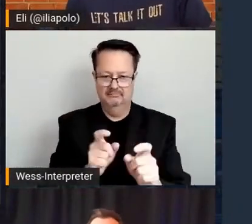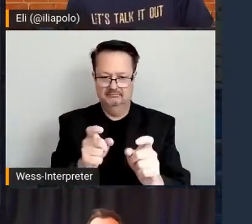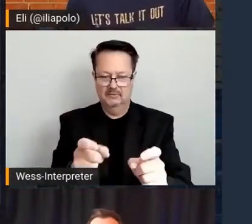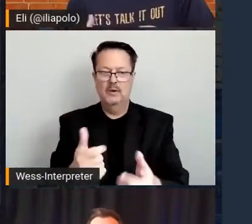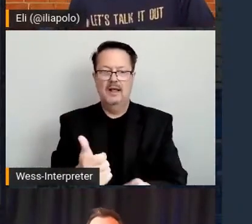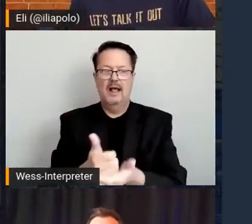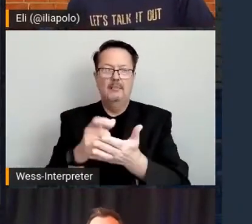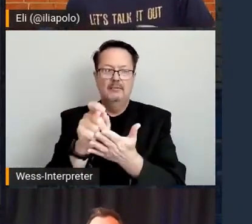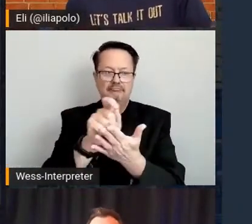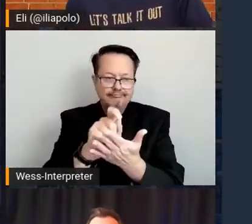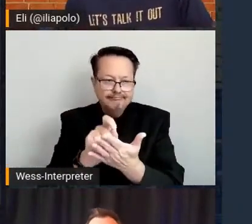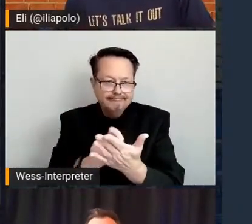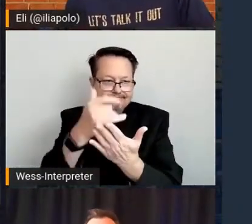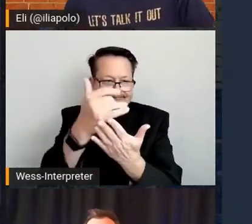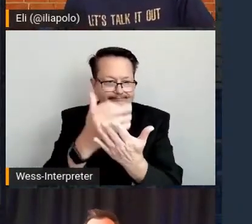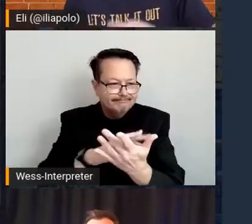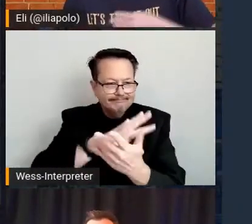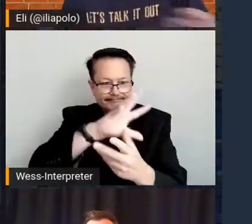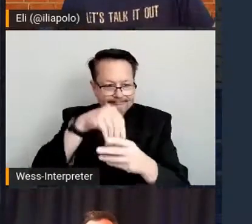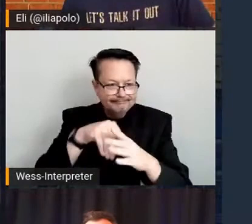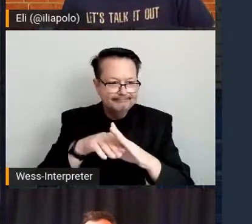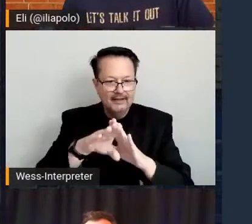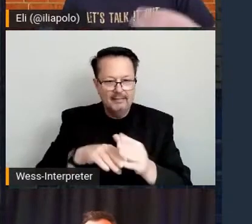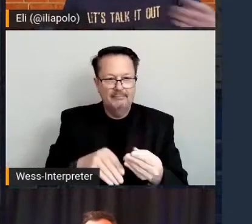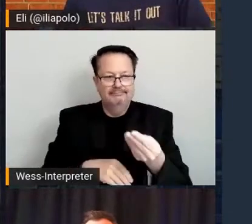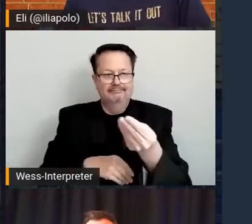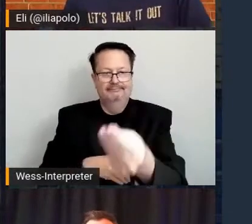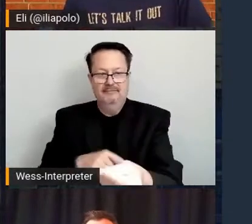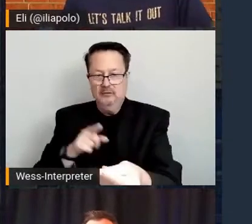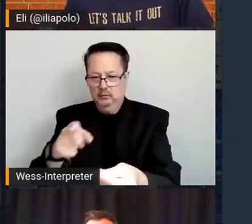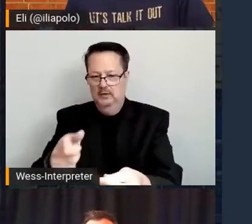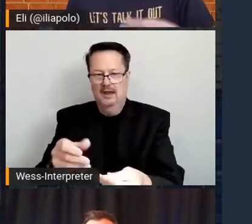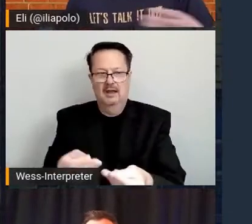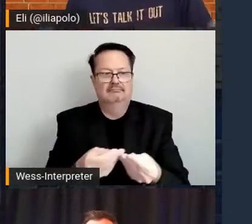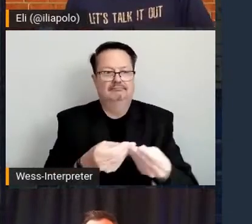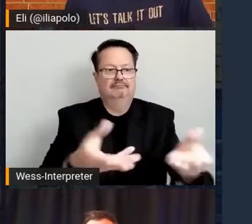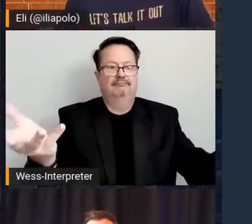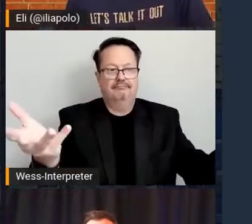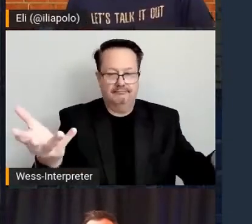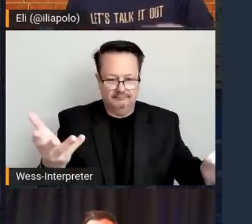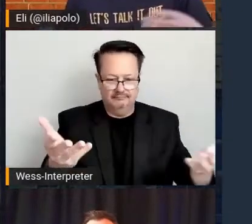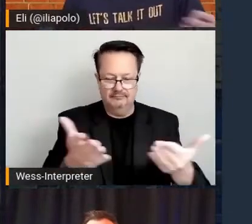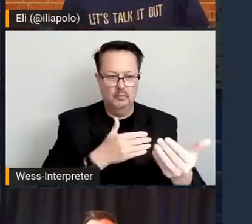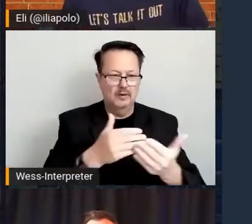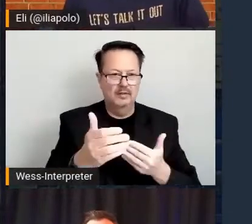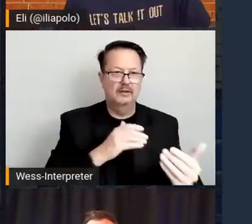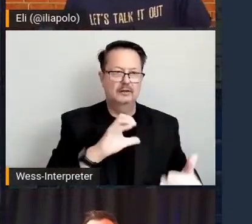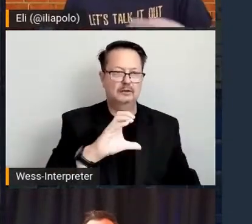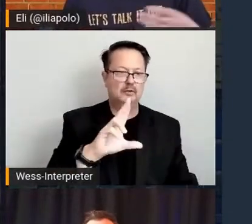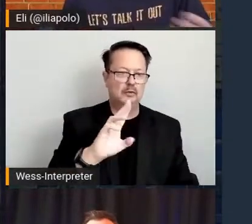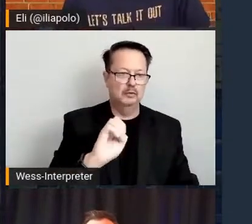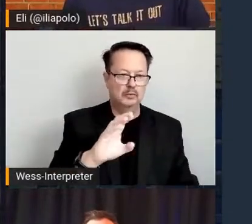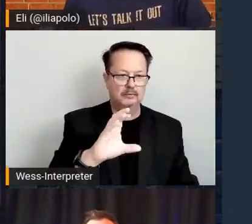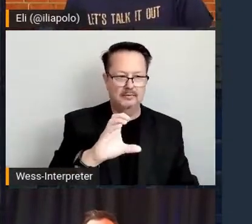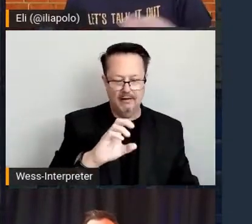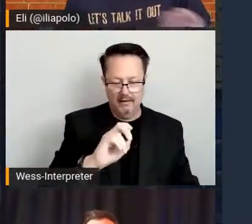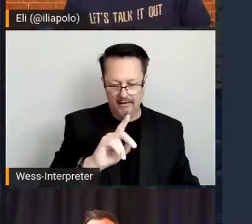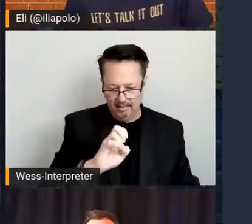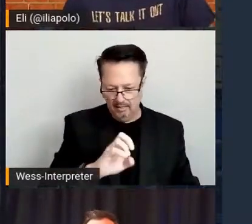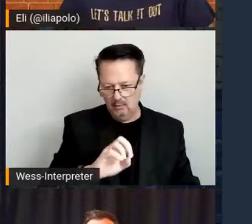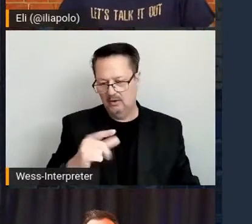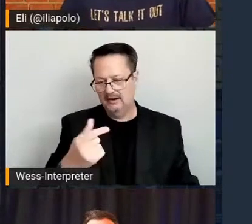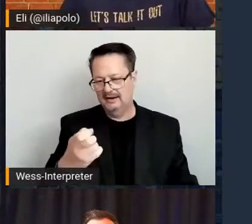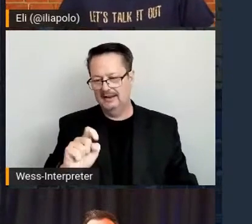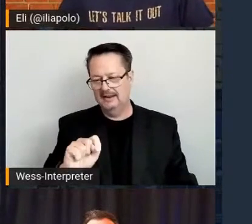author the manifest, and from that point onward, you can take it and deploy it, whether it's kubectl or GitOps or whatever other